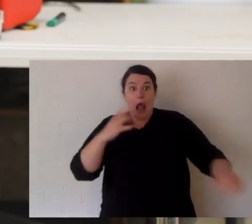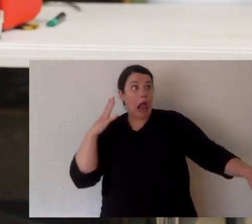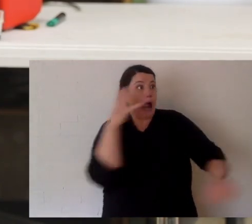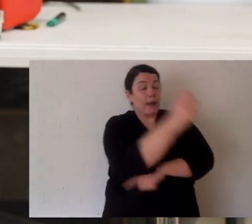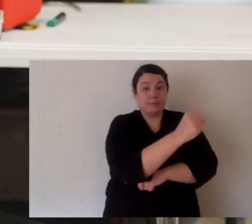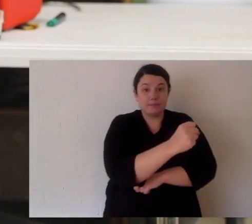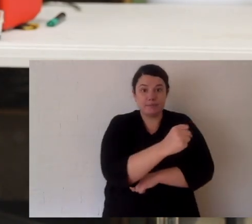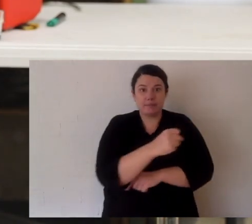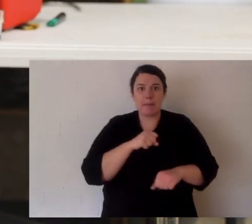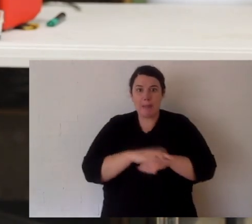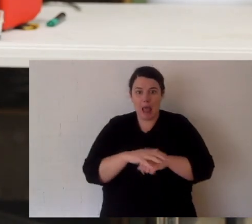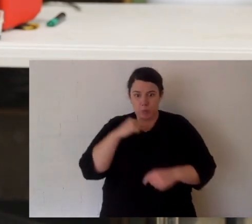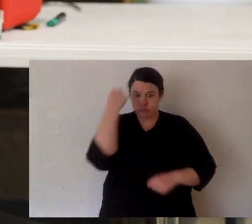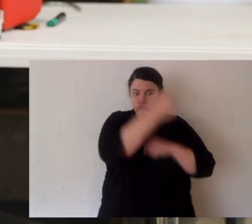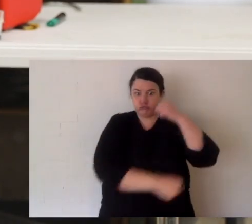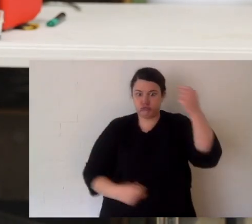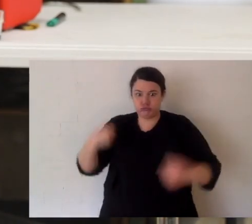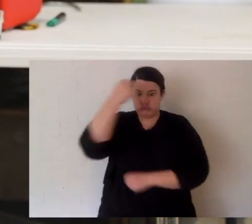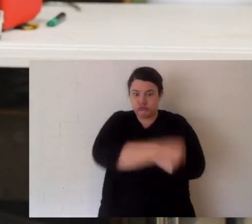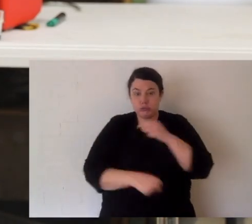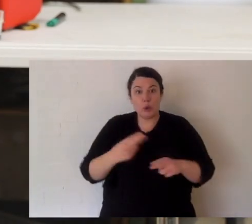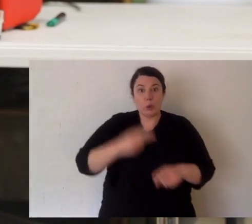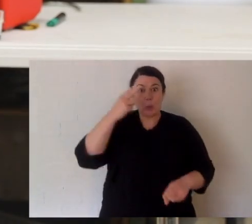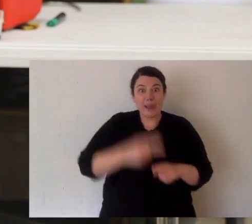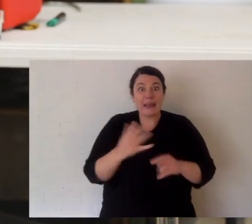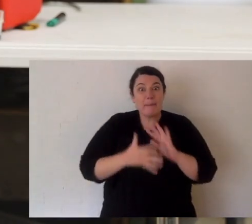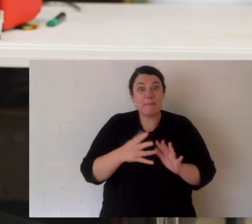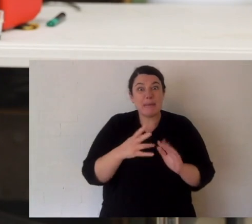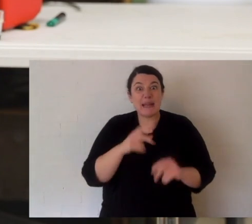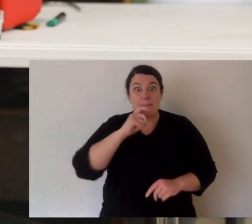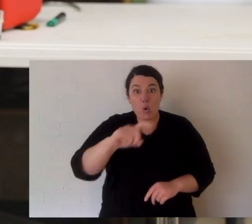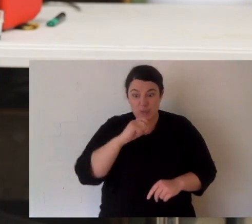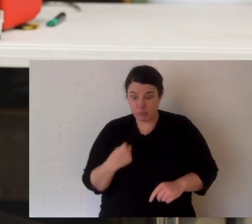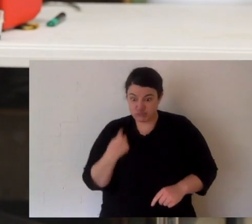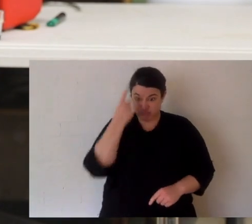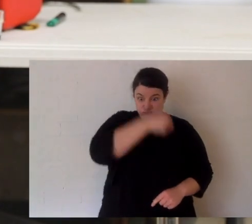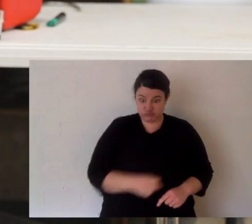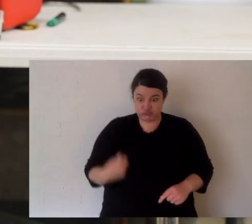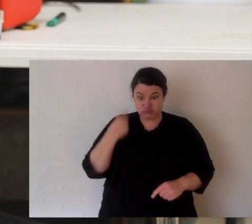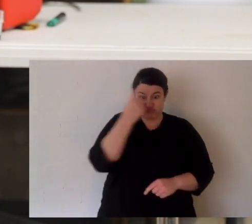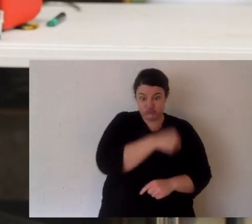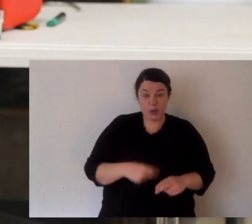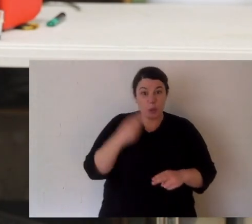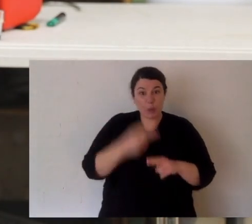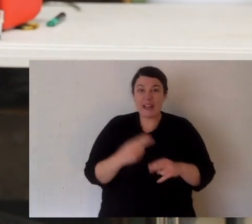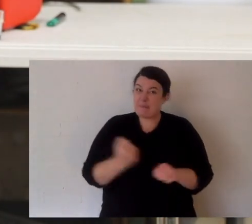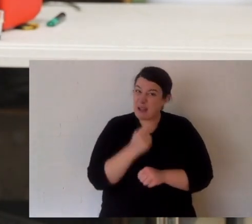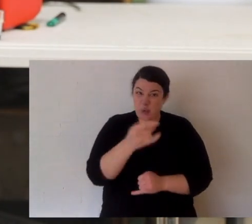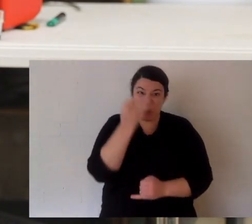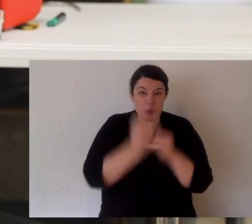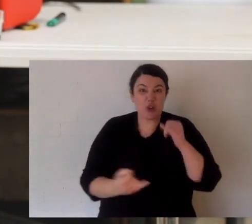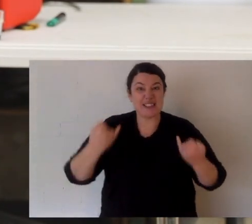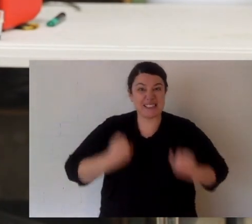your blood pumps around your body faster, and the snake venom travels faster. And that's going to make you sick much quicker.